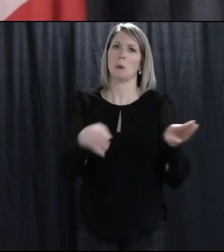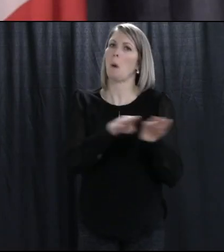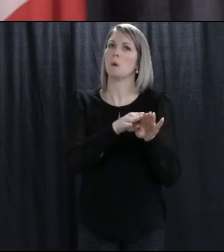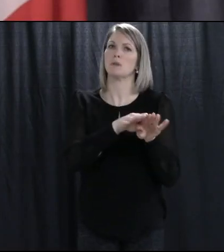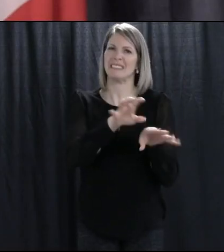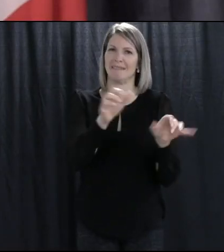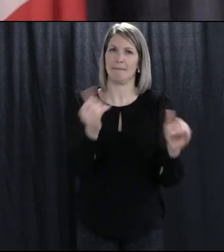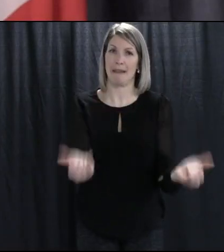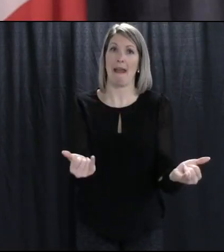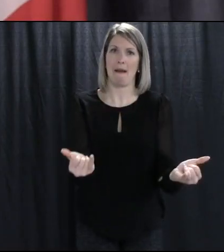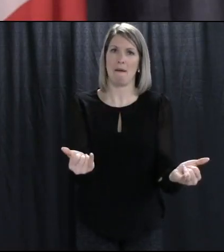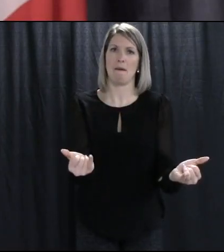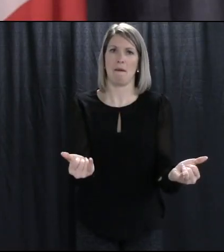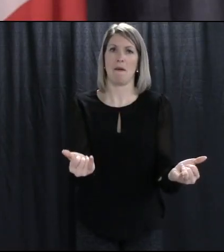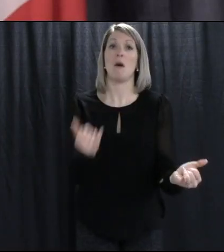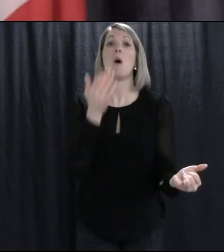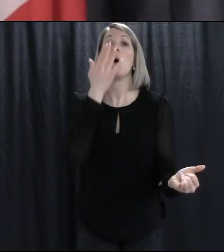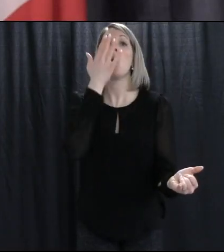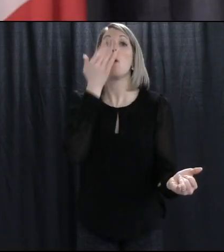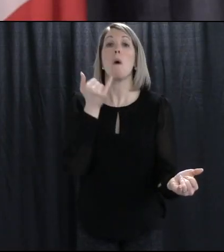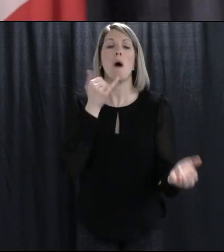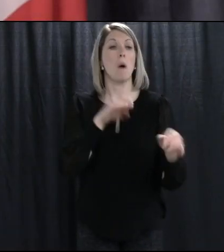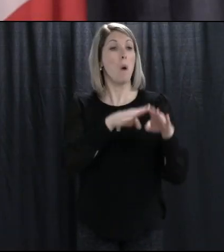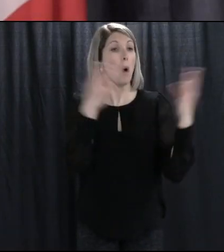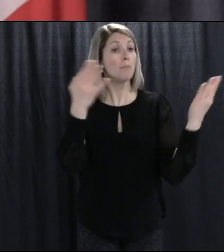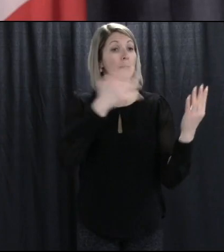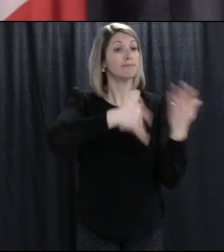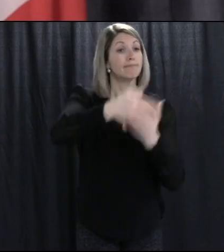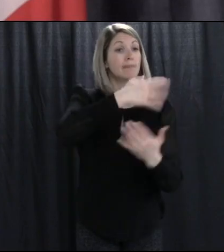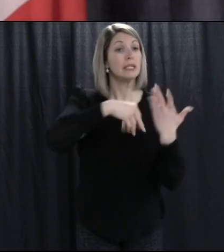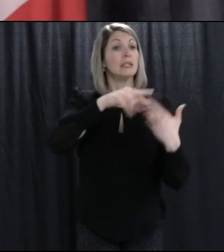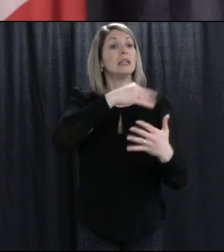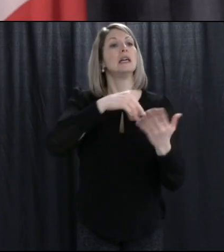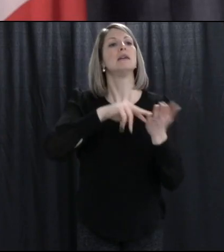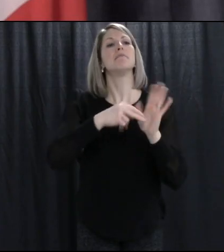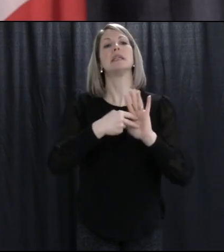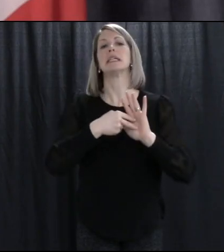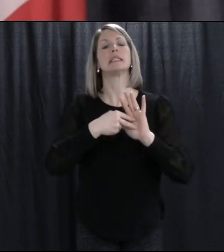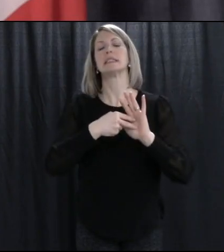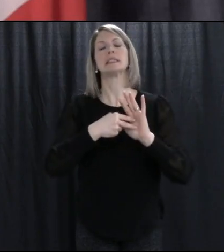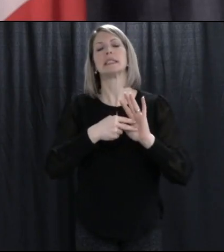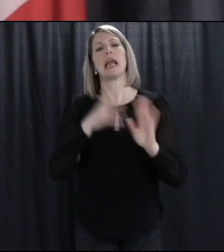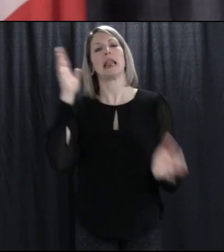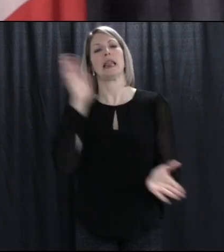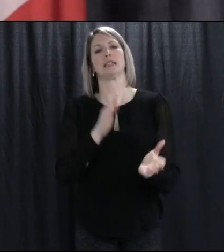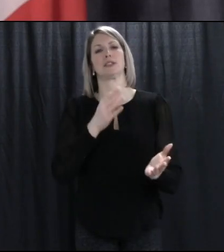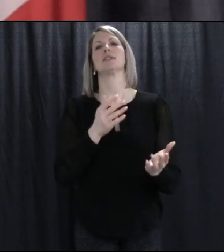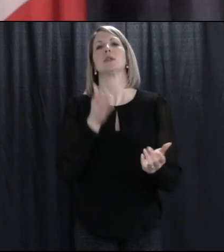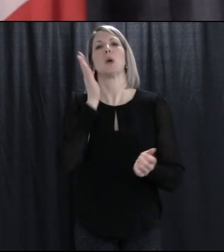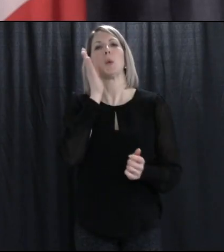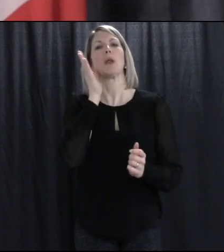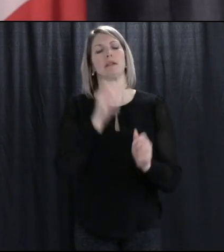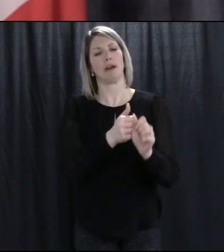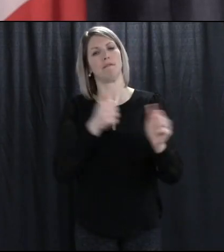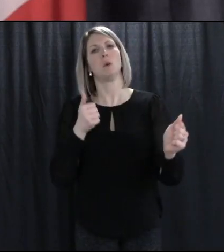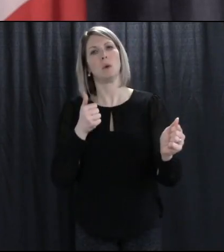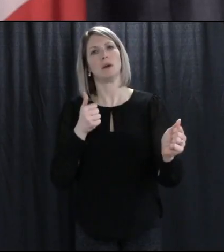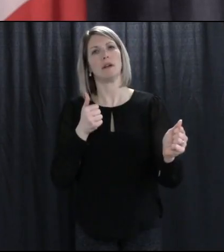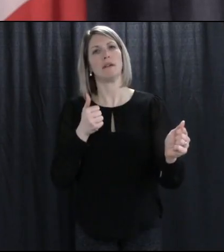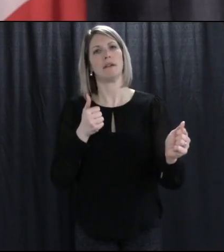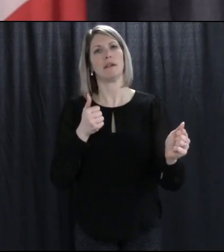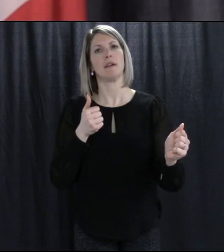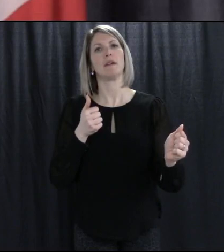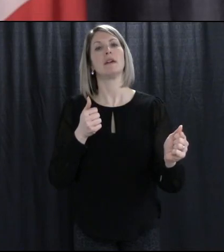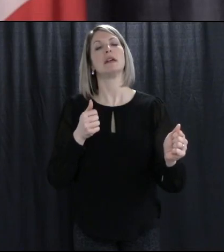meet the requirements of social distancing. Restaurants that can maintain social distancing can continue to operate